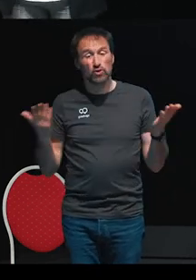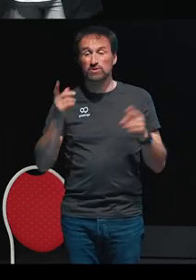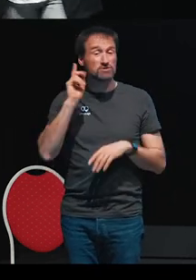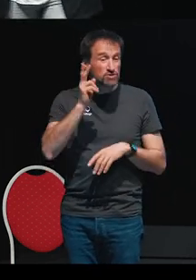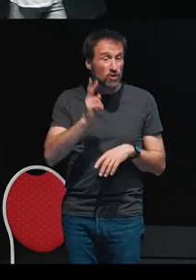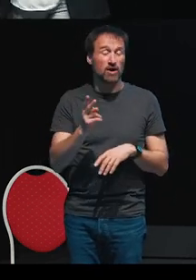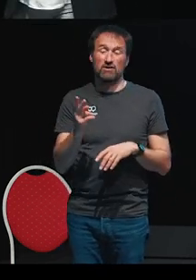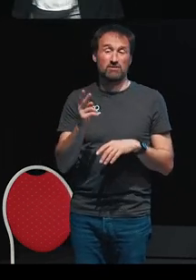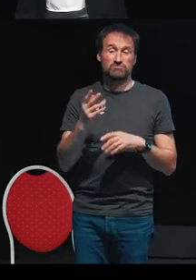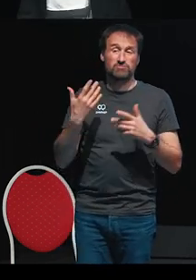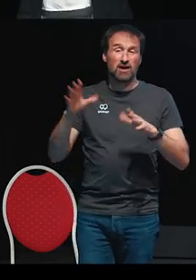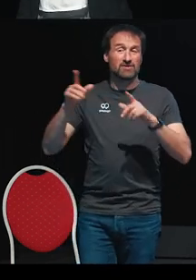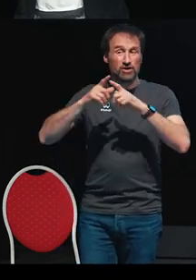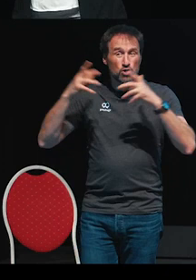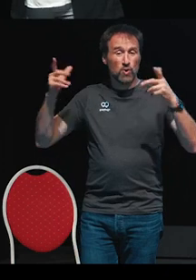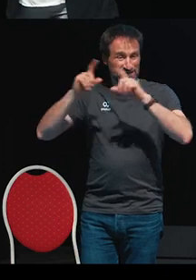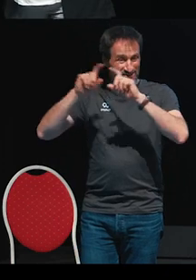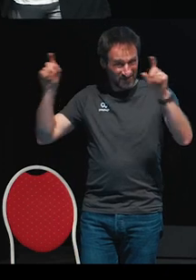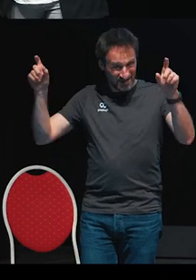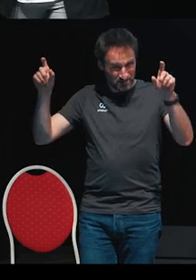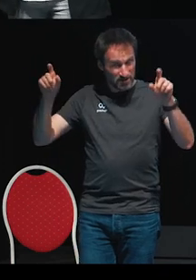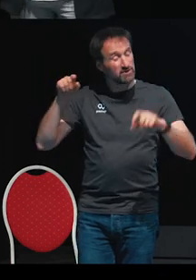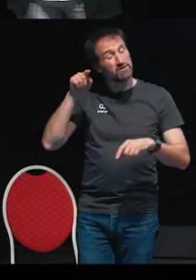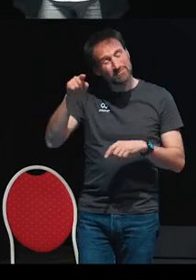enterprise companies needs to hold